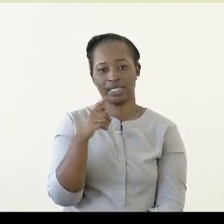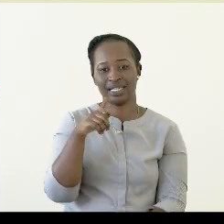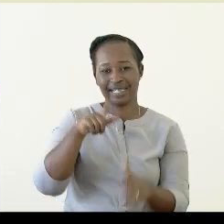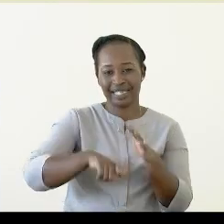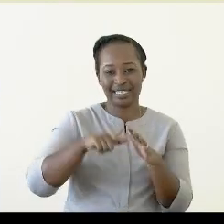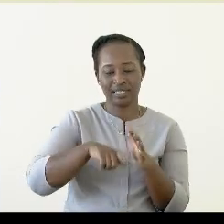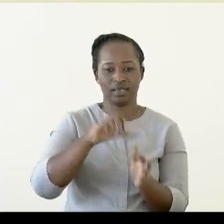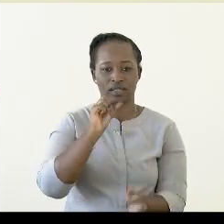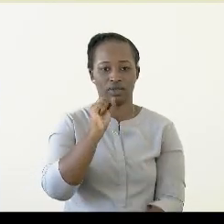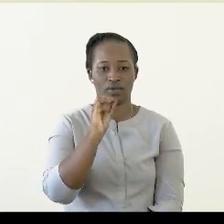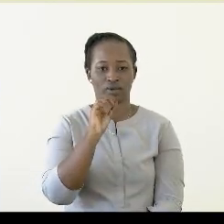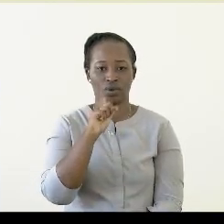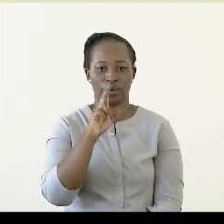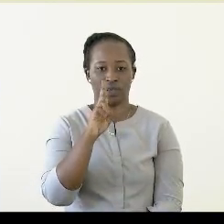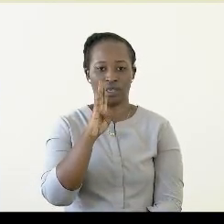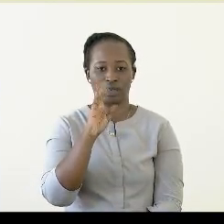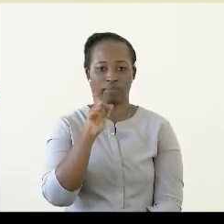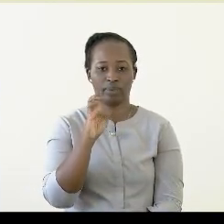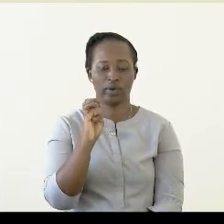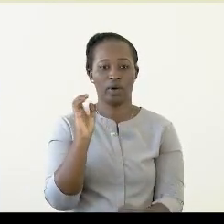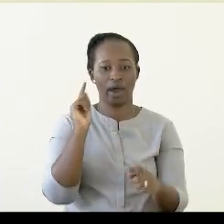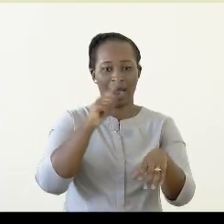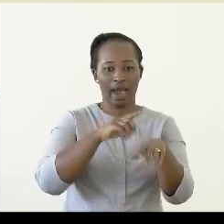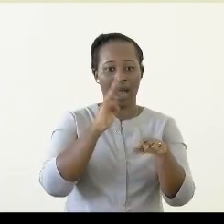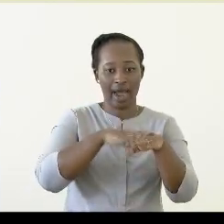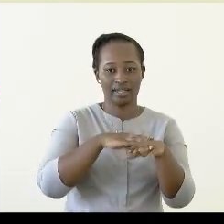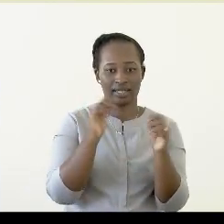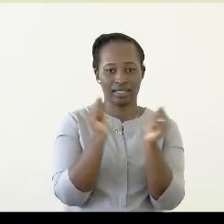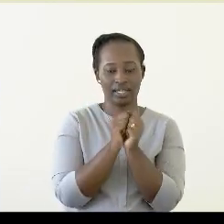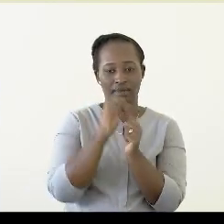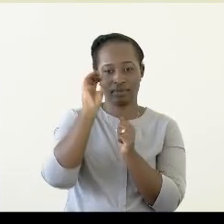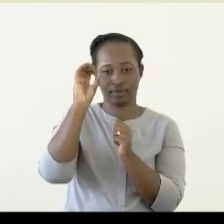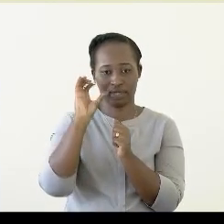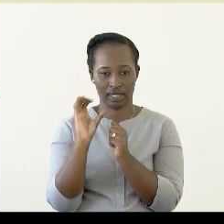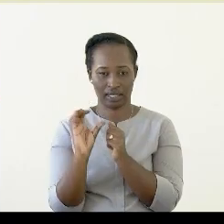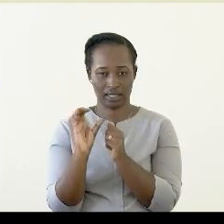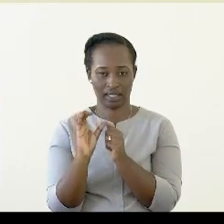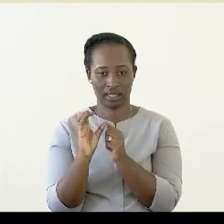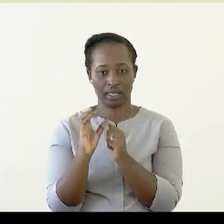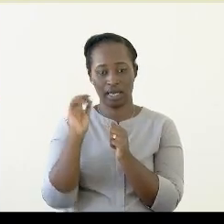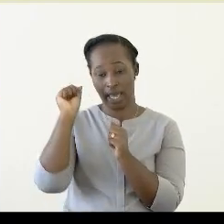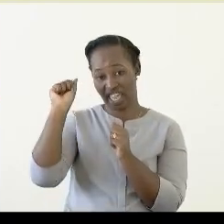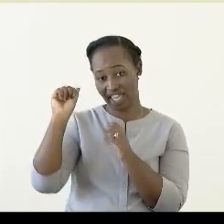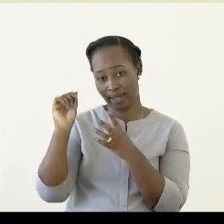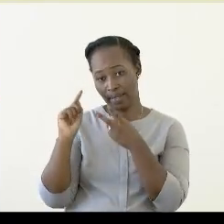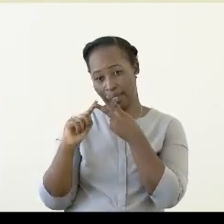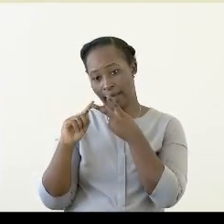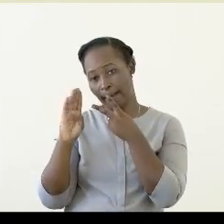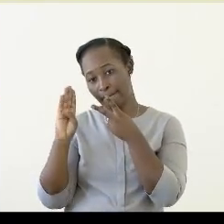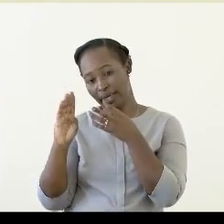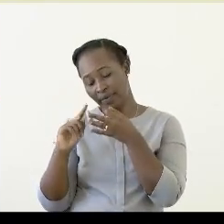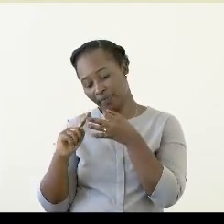degrees? A, potassium nitrate, sodium chloride, B, C, sodium sulfate, and